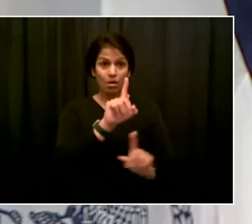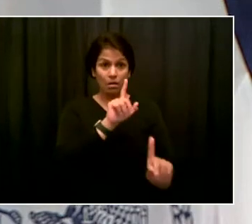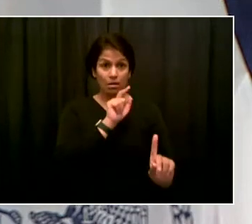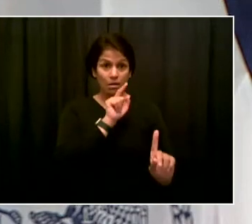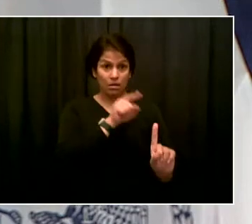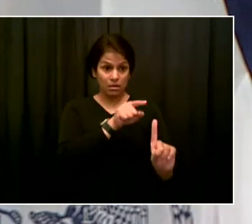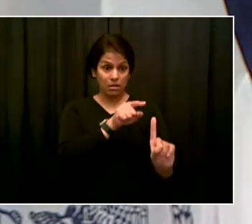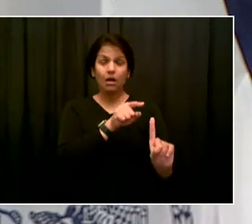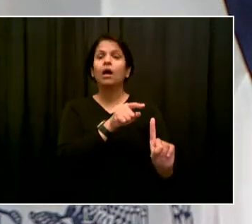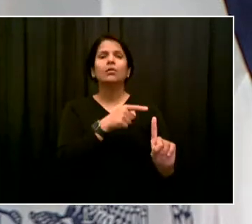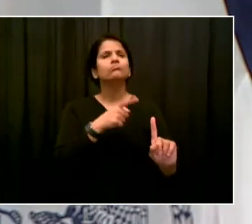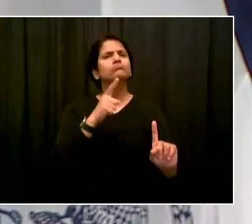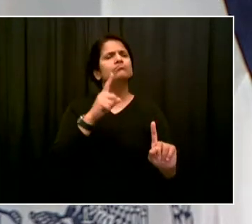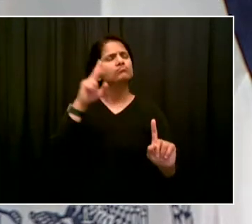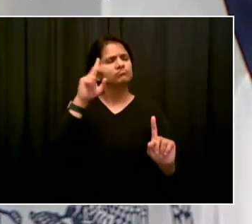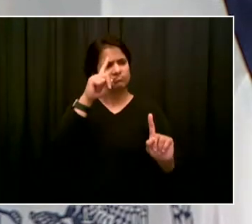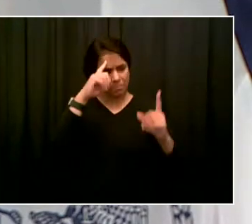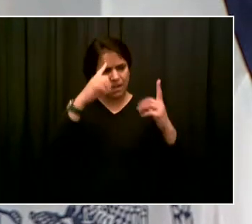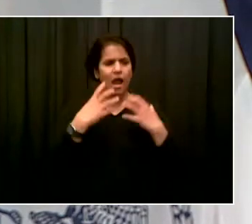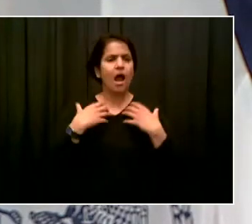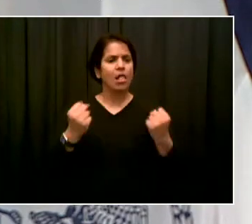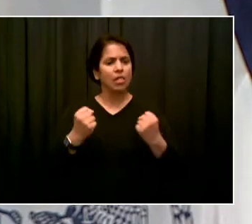started.